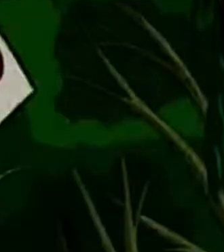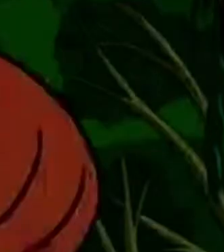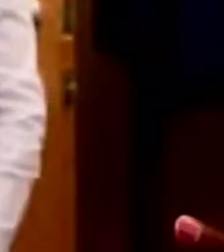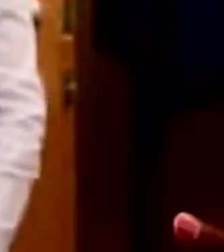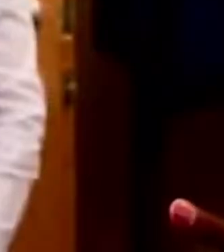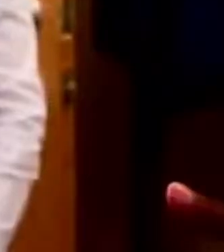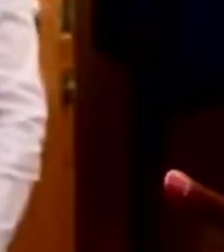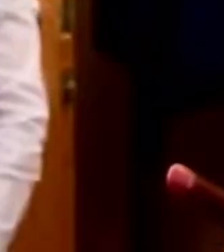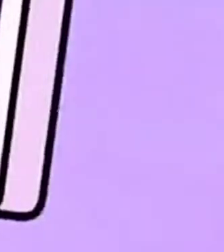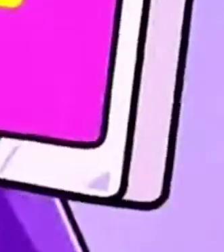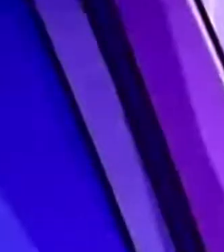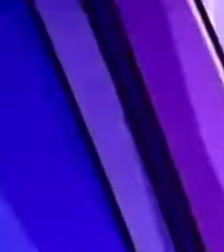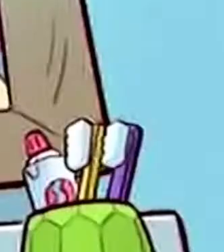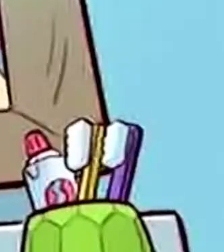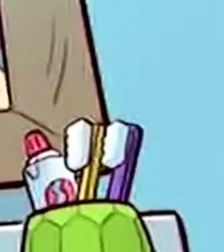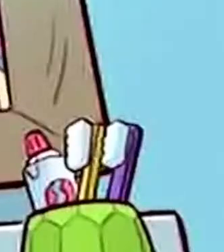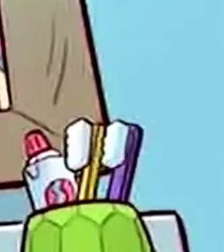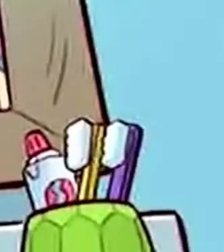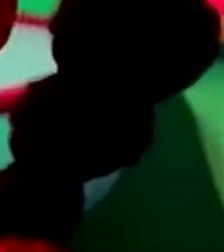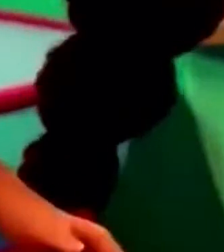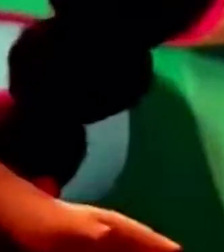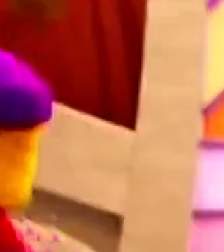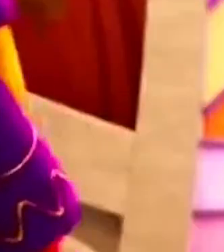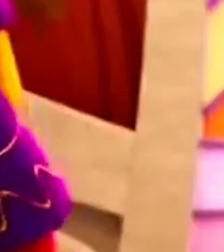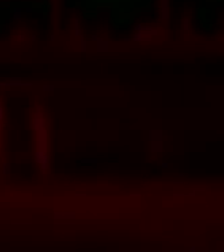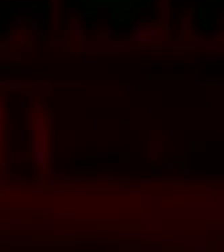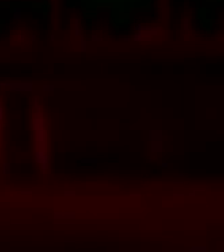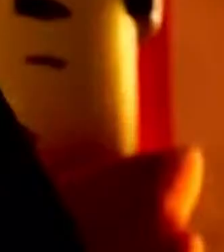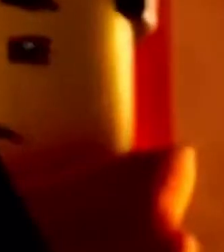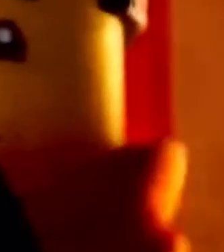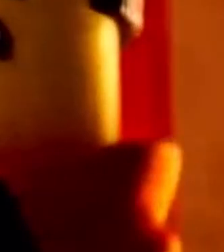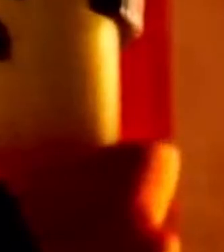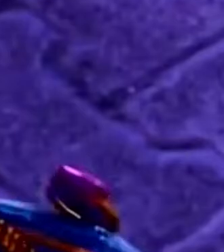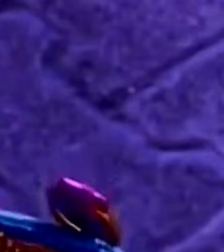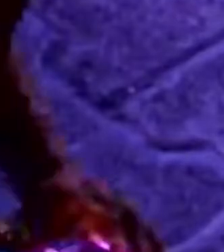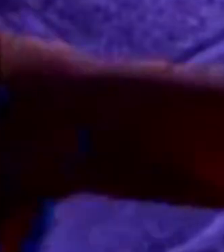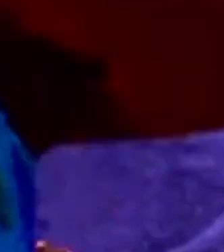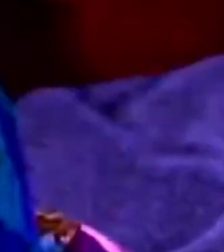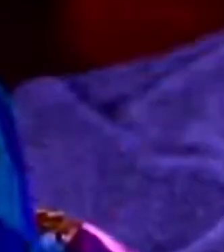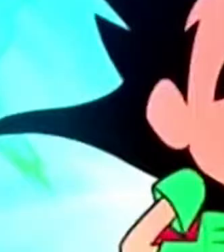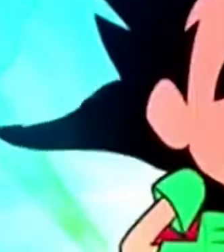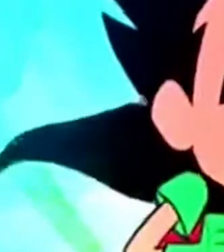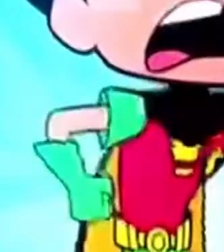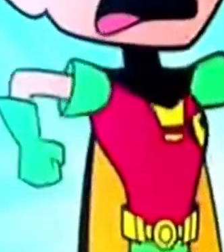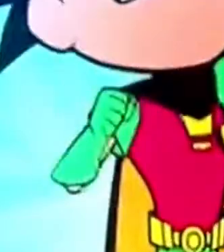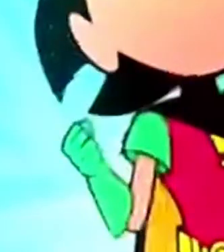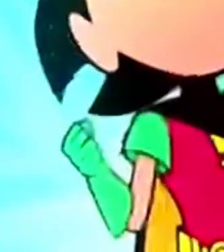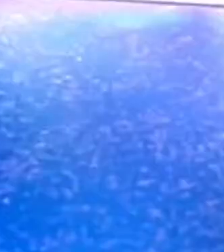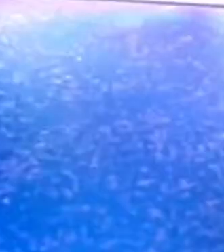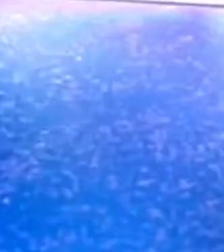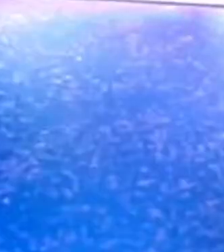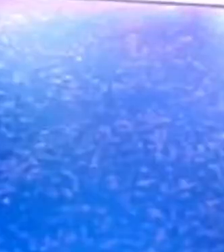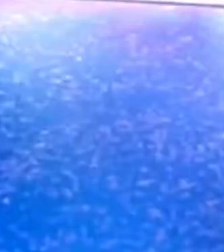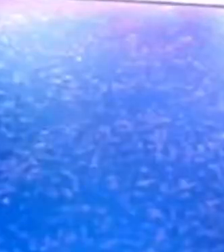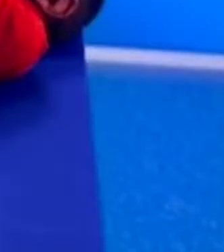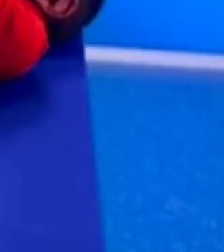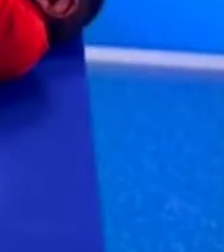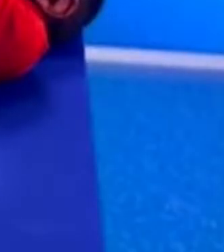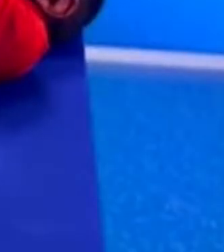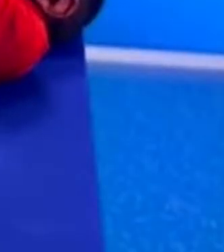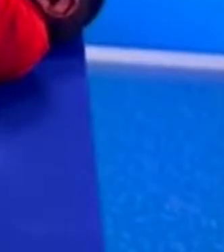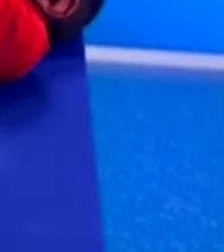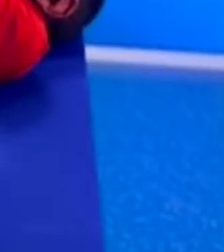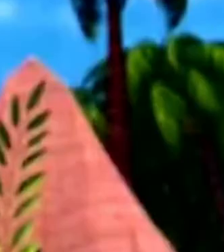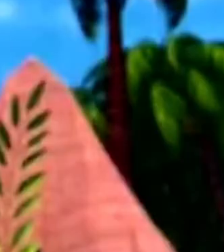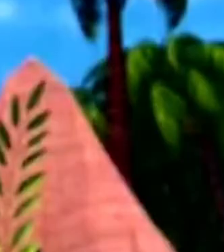More channels. Right? More shows. Big time. More of these guys. Perfect. And those gals. More of this and even more